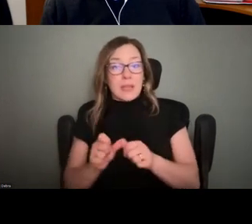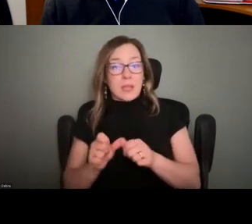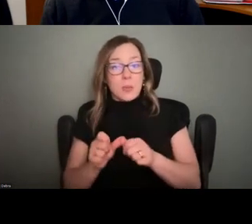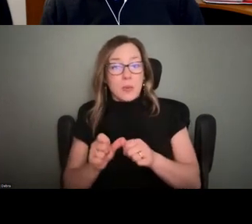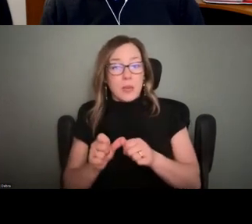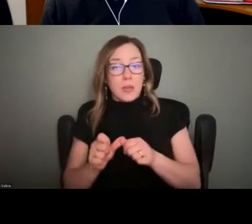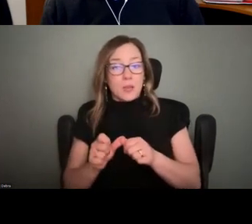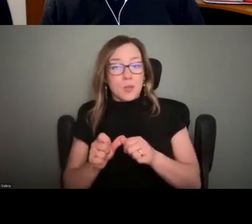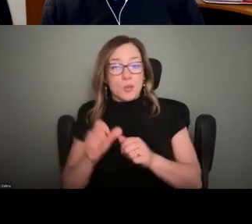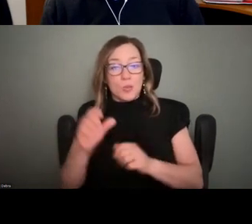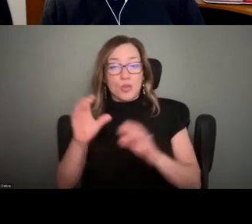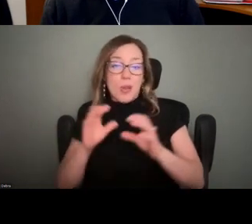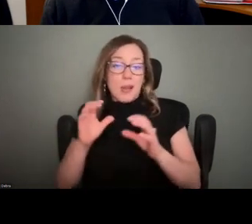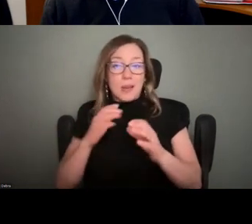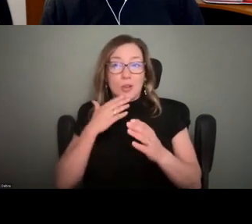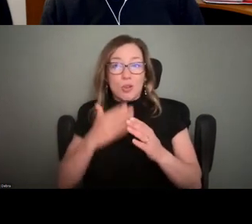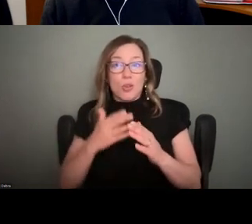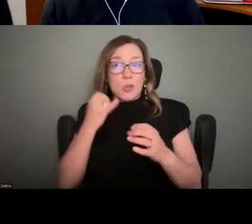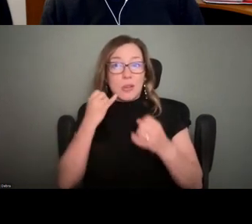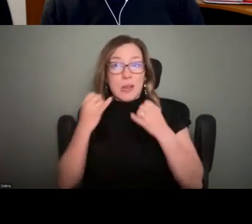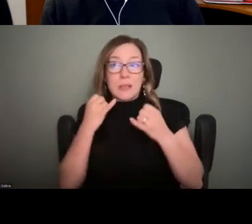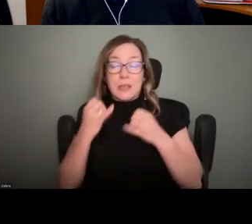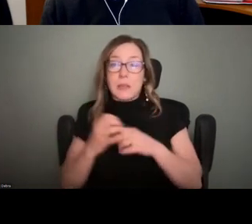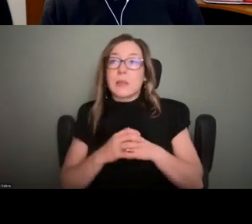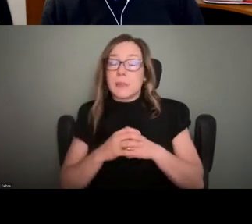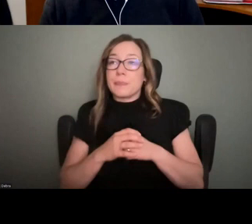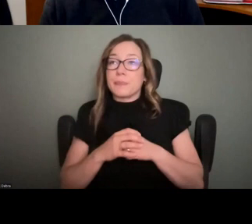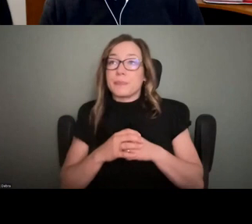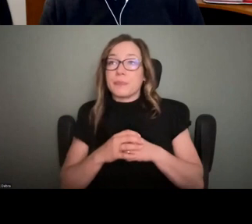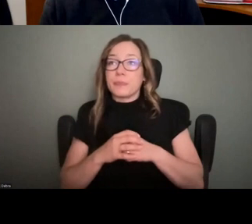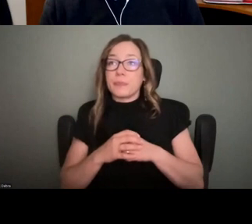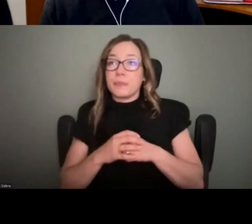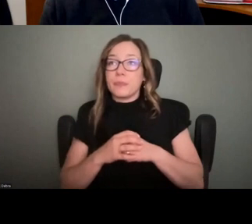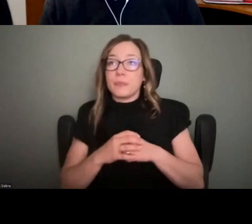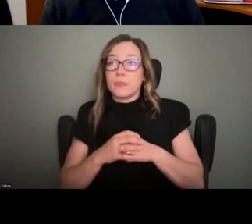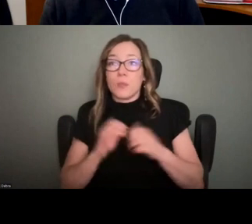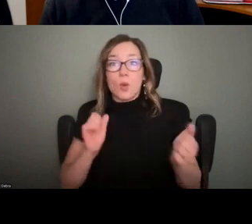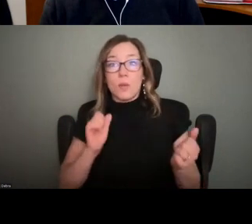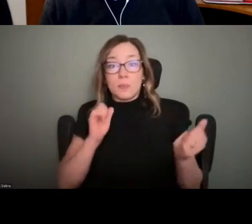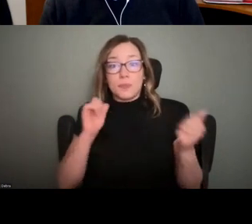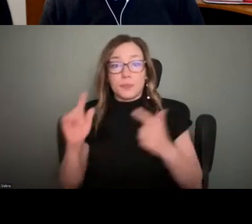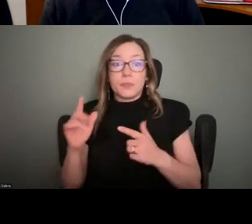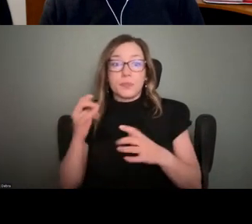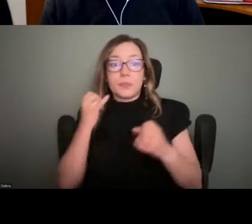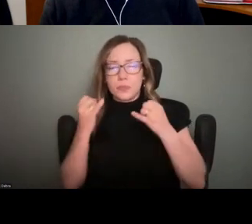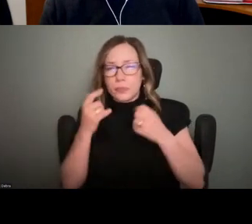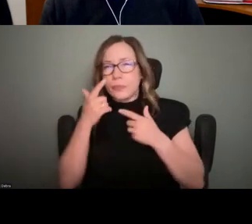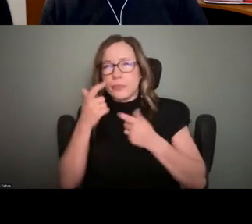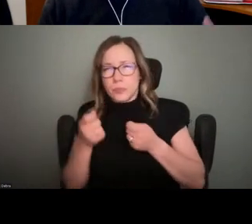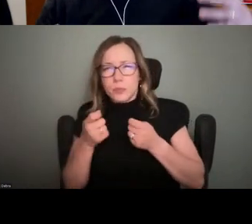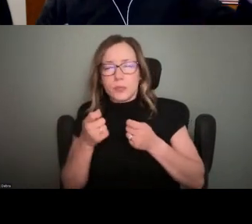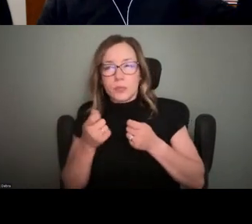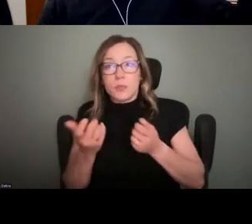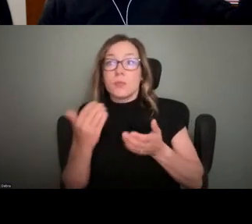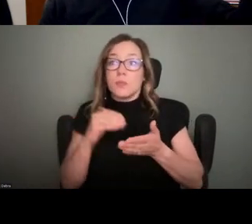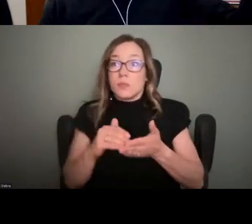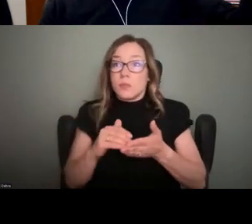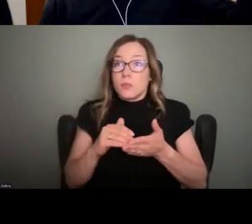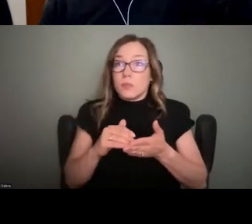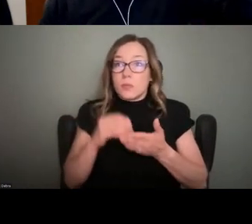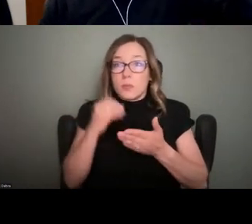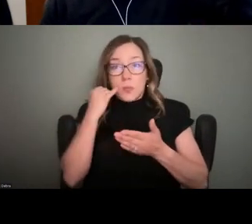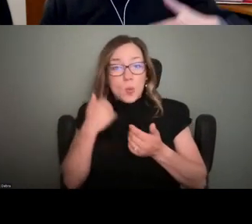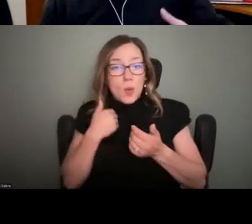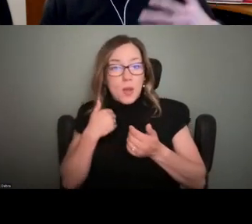Folks are continuing to chat in. Really great ideas here. Again, these are all of these ideas are really interesting. And again, if you have a